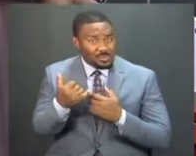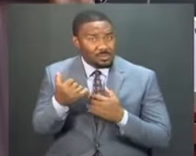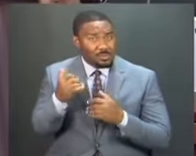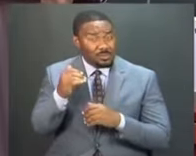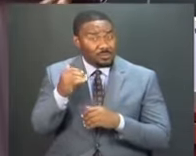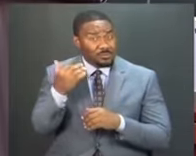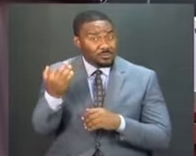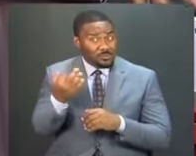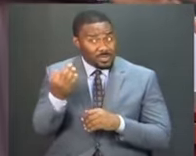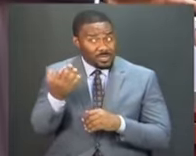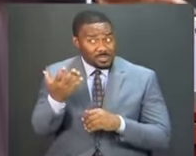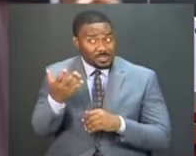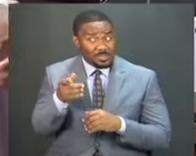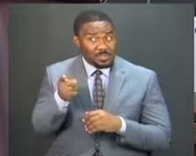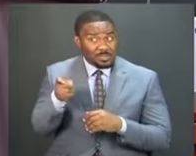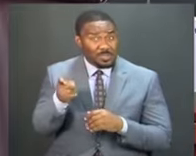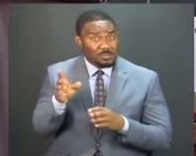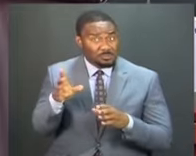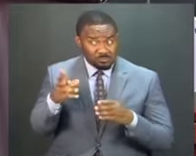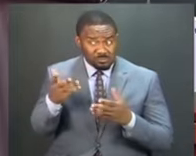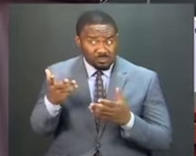communication and gave instructions that